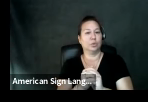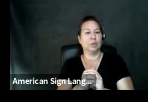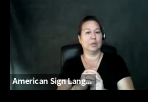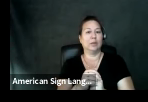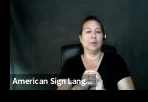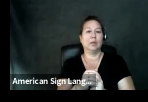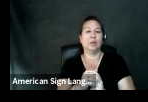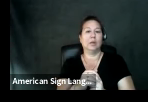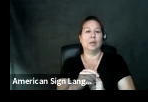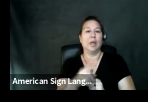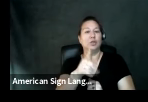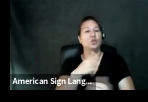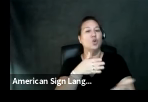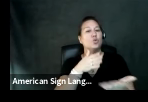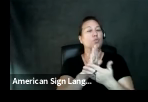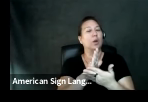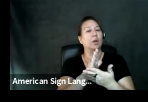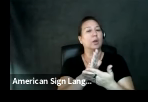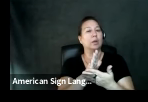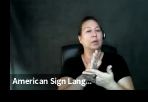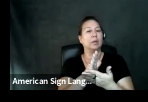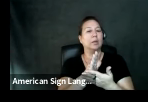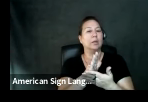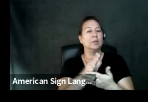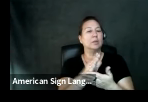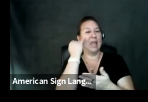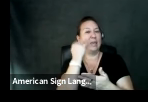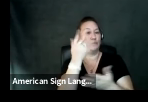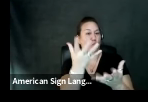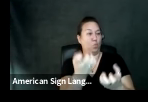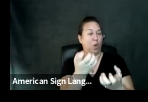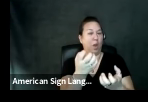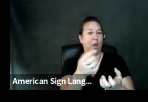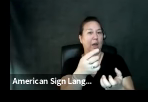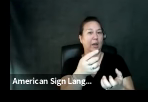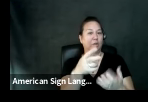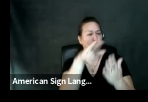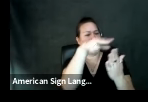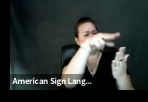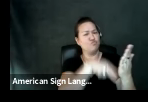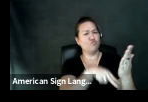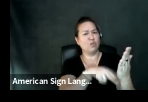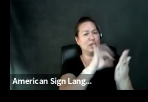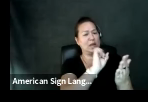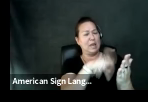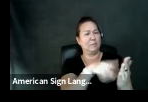it's completely within your right that if you want to take it home and review before you sign, but it is important